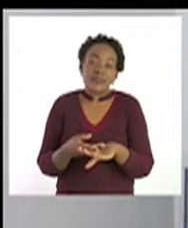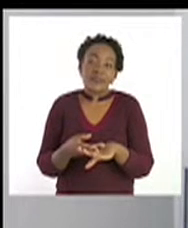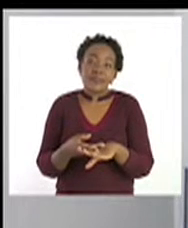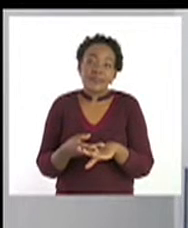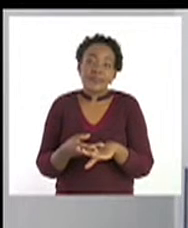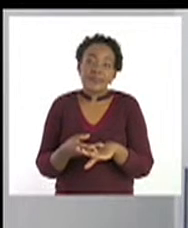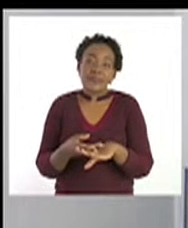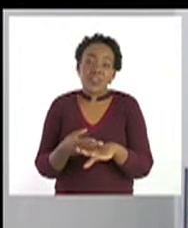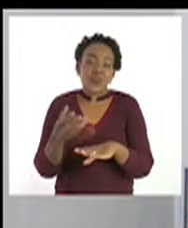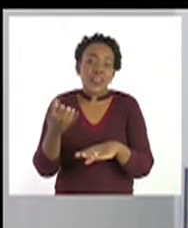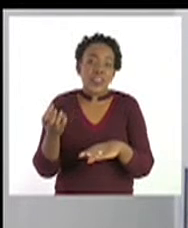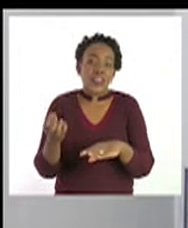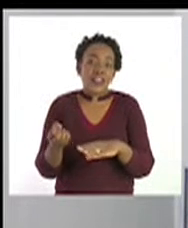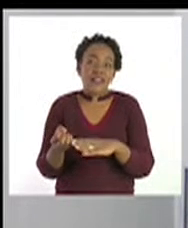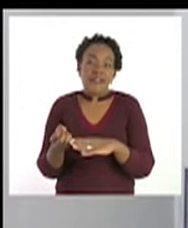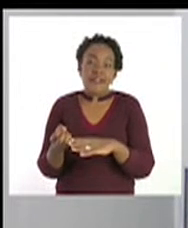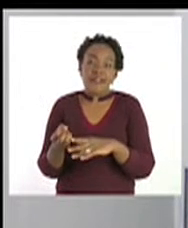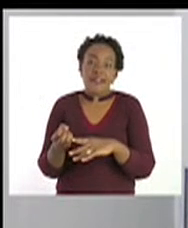We have